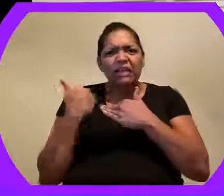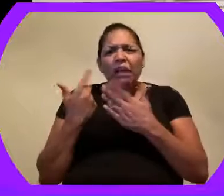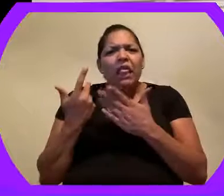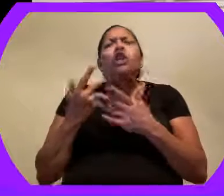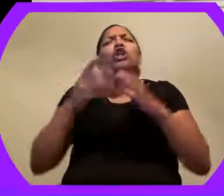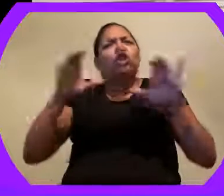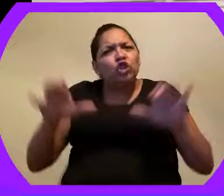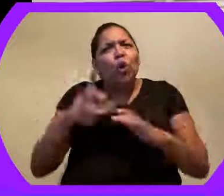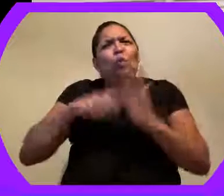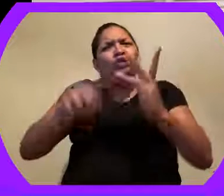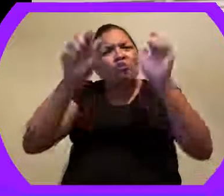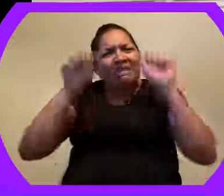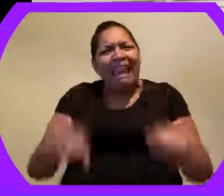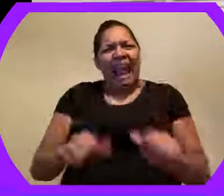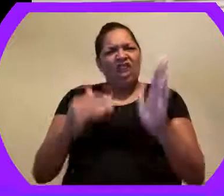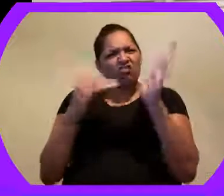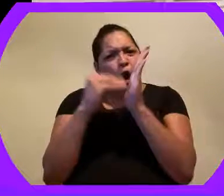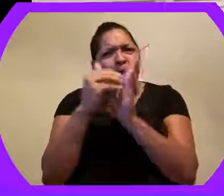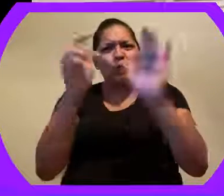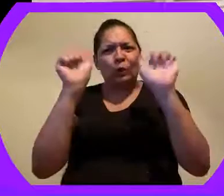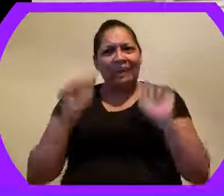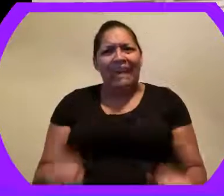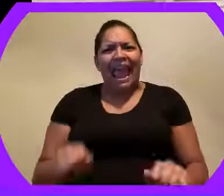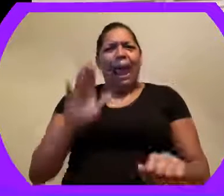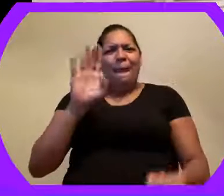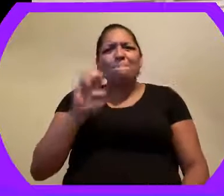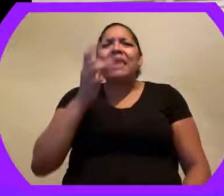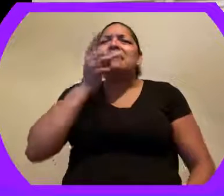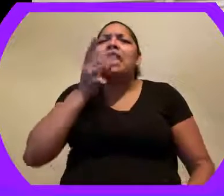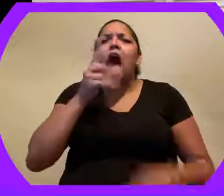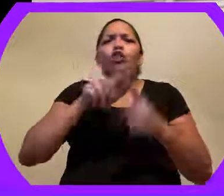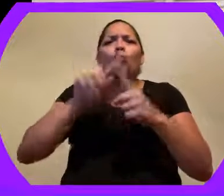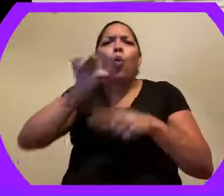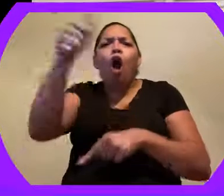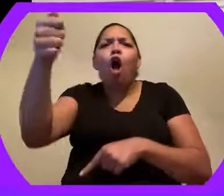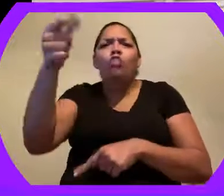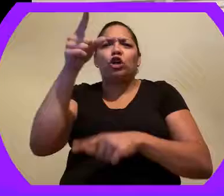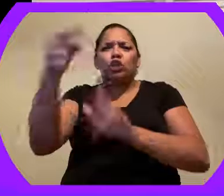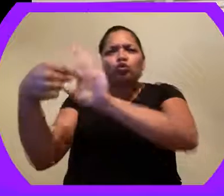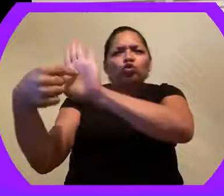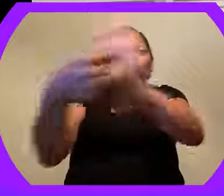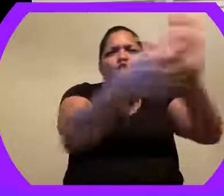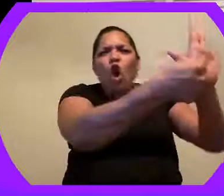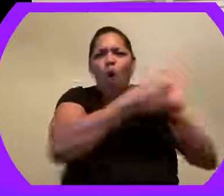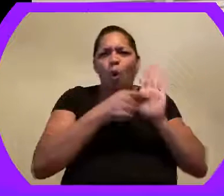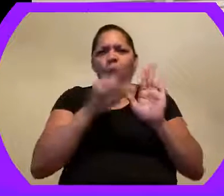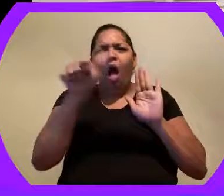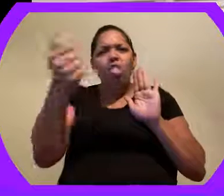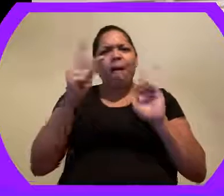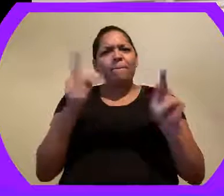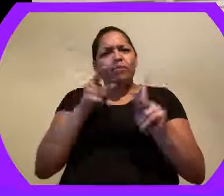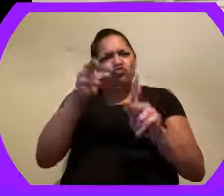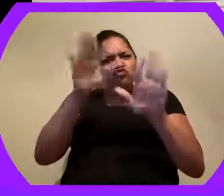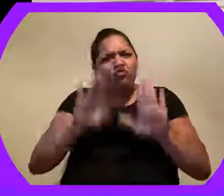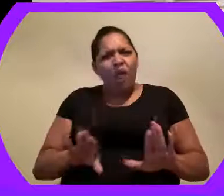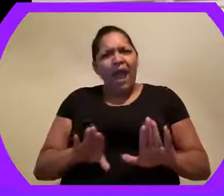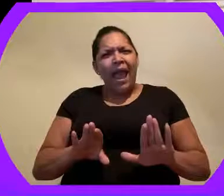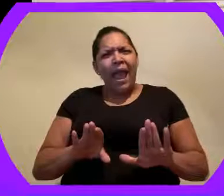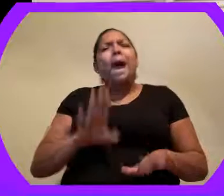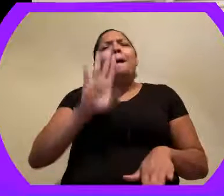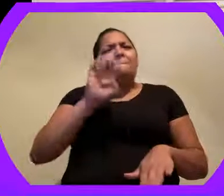is our responsibility to do with that what we can, as often as we can, and be the light that we want to see in the world for others so they can do the